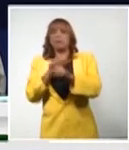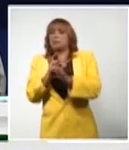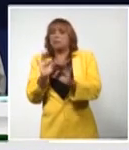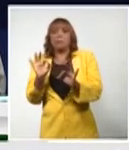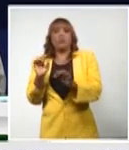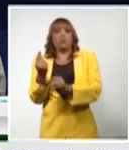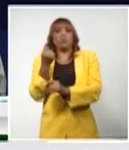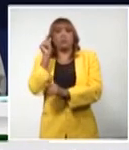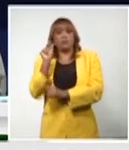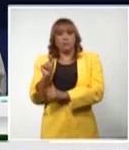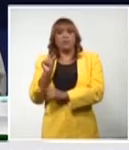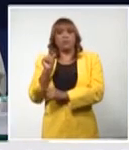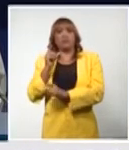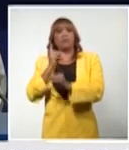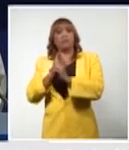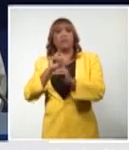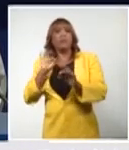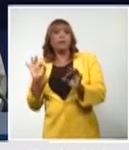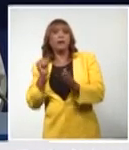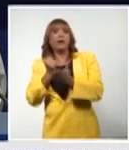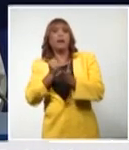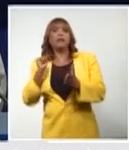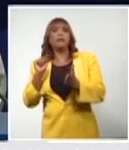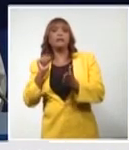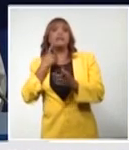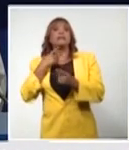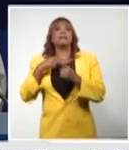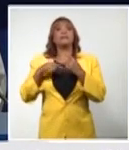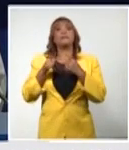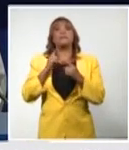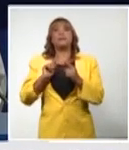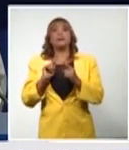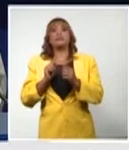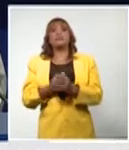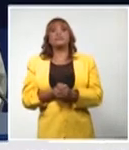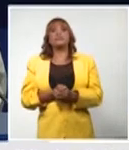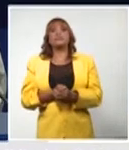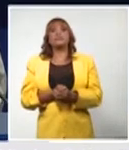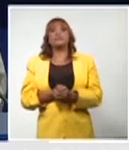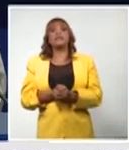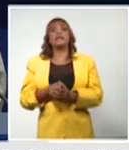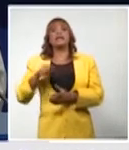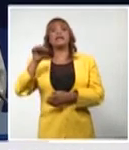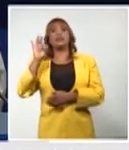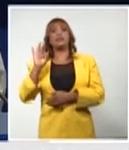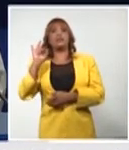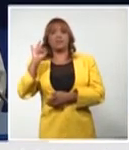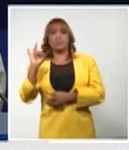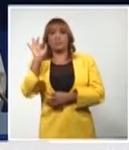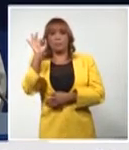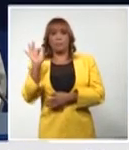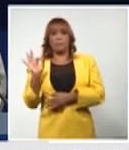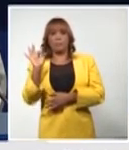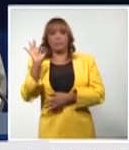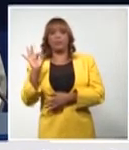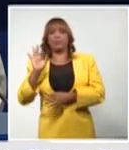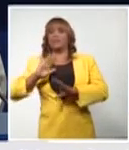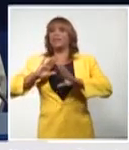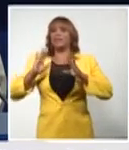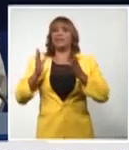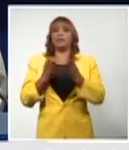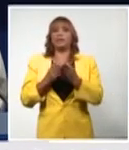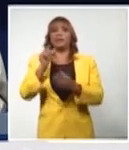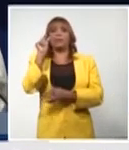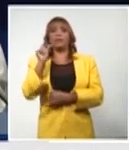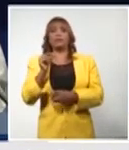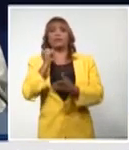fact that 87% of all confirmed cases had prior contact with someone who tested positive for the virus